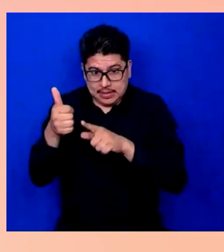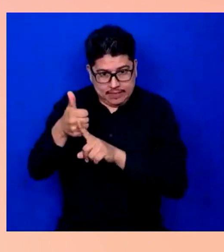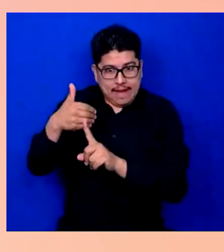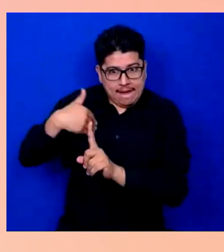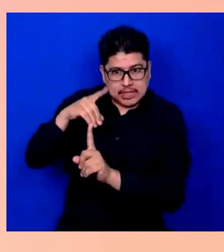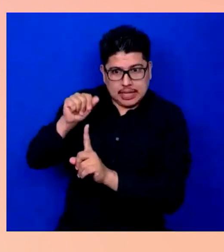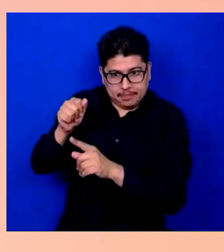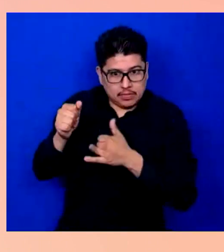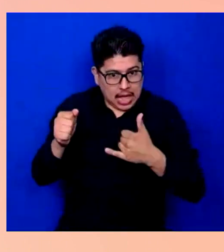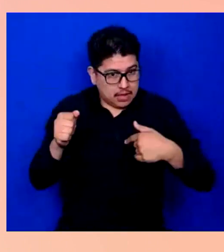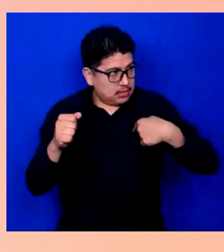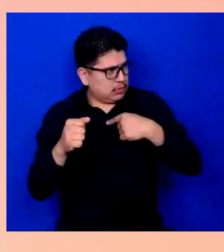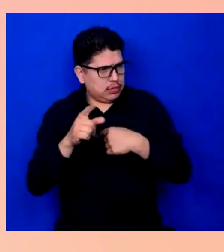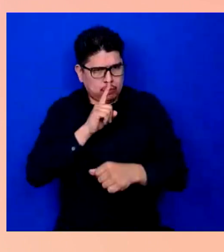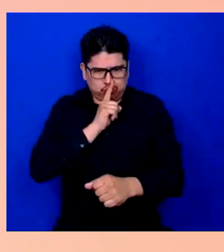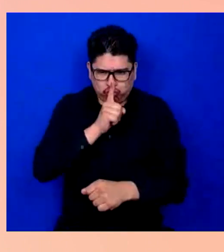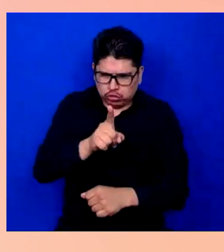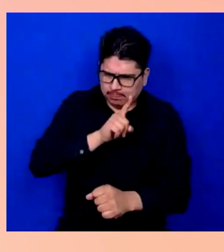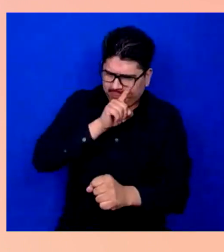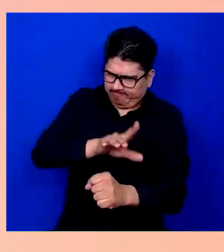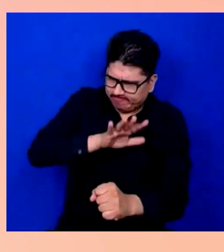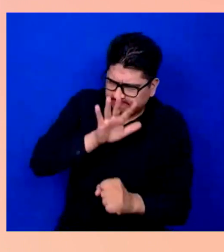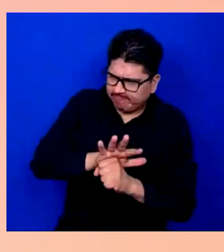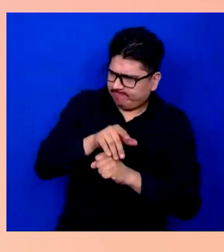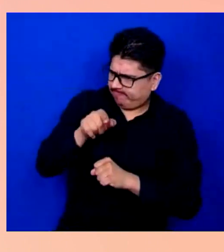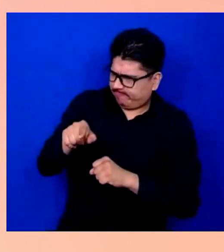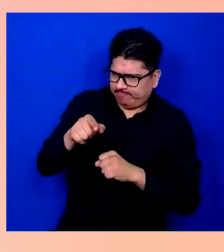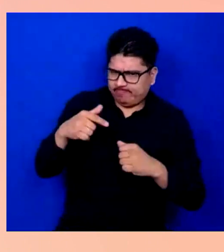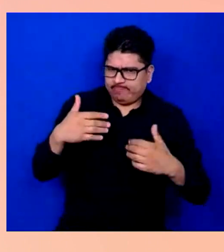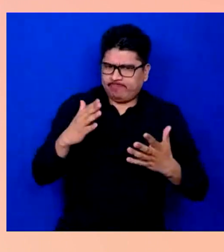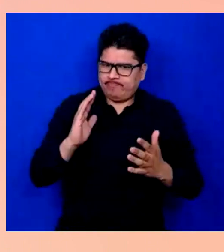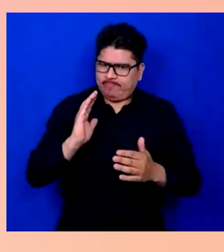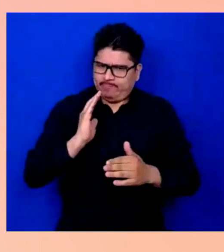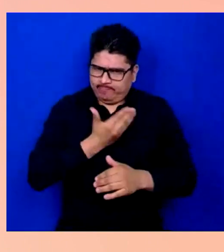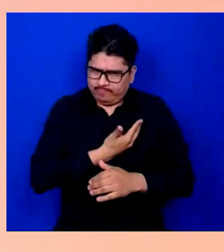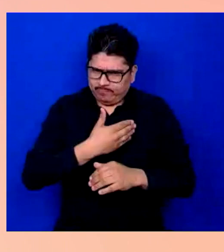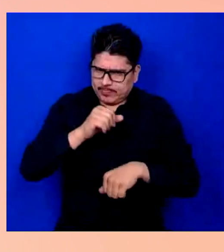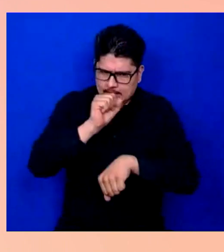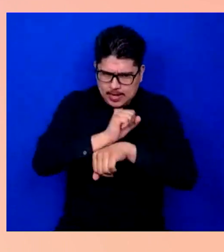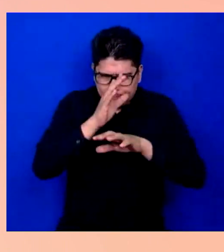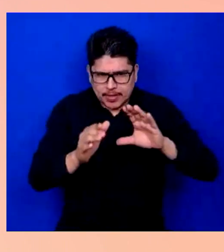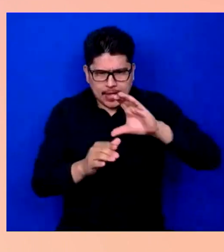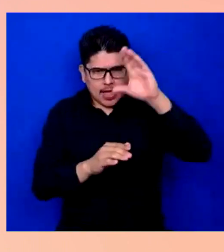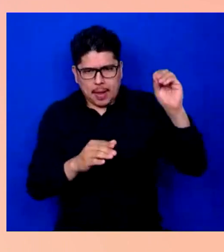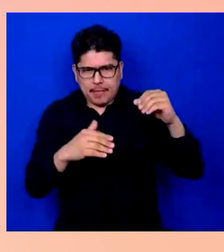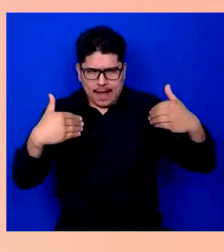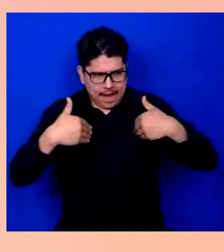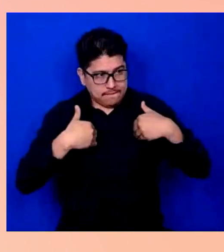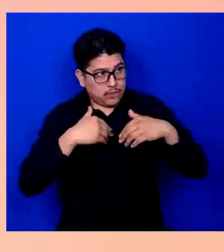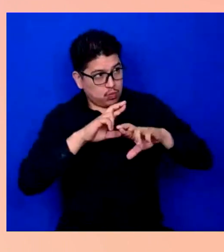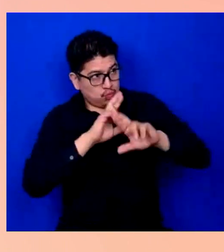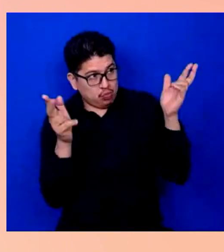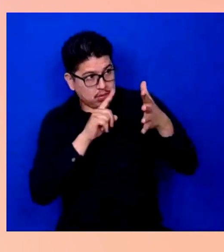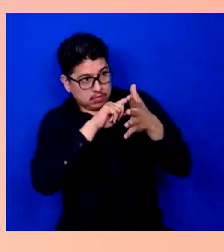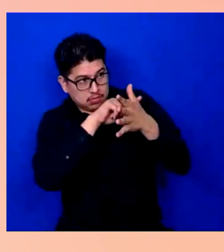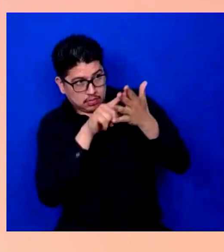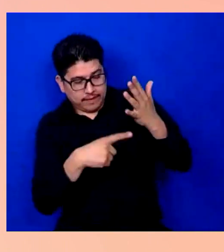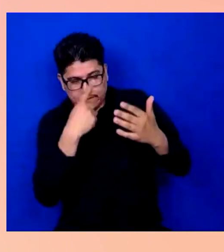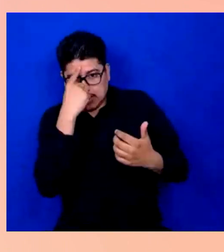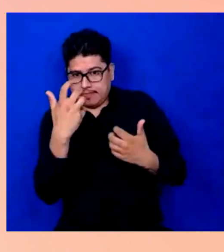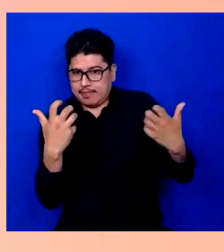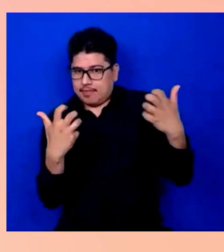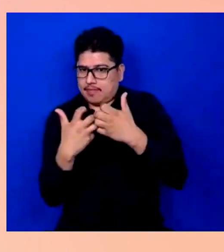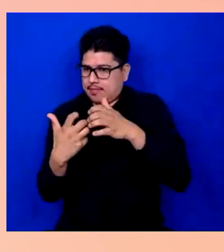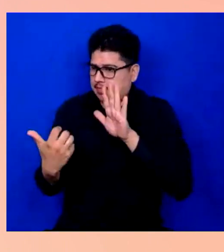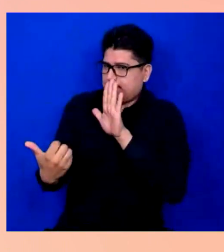that member states and employers, they have the tools and the common understanding on what reasonable accommodation means. And